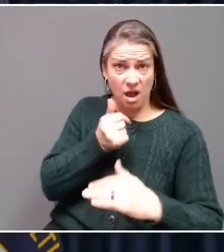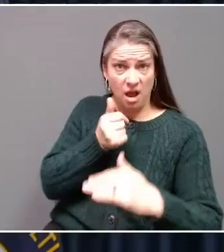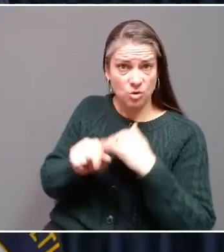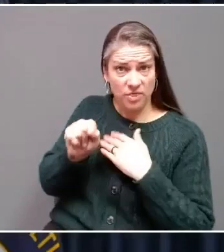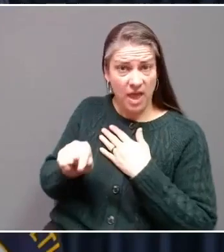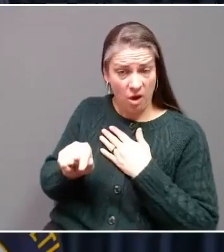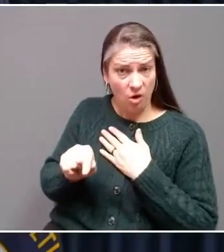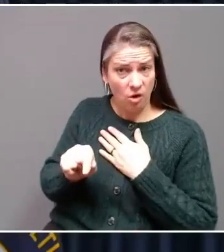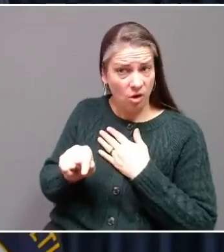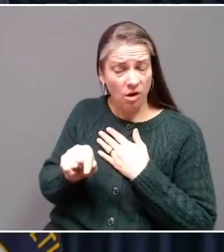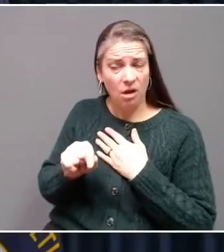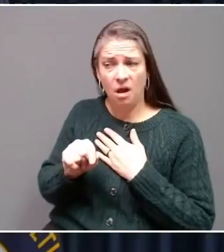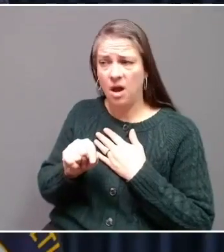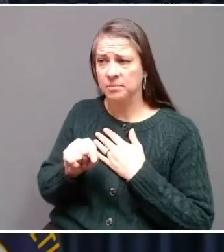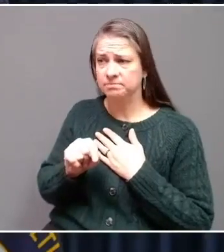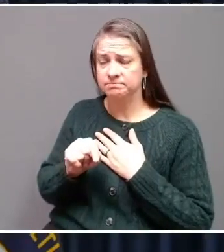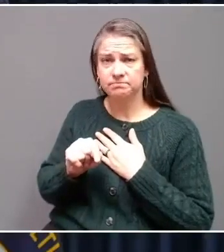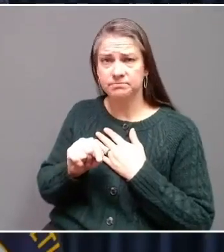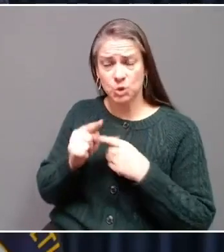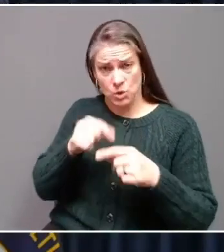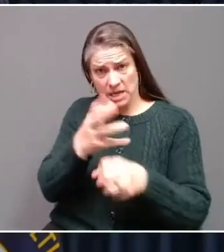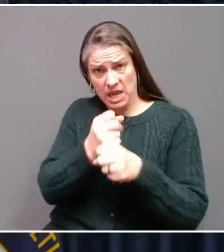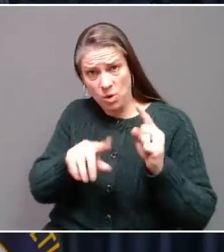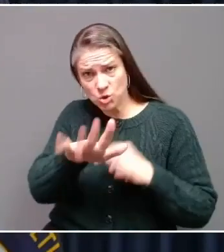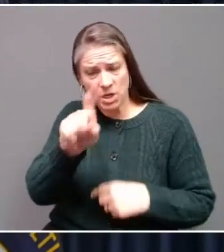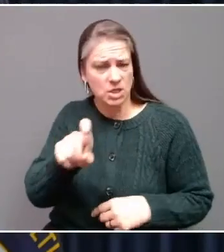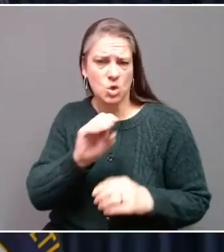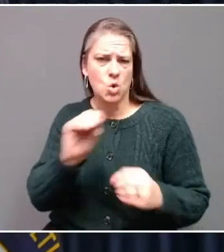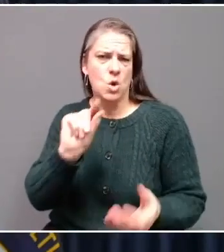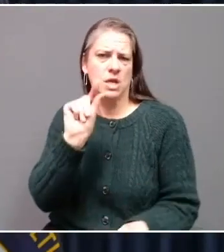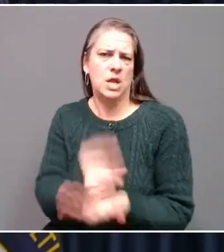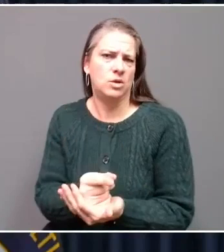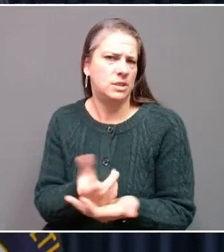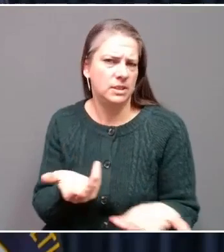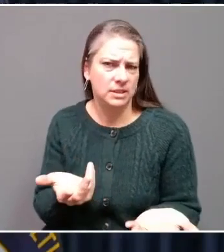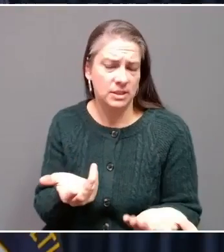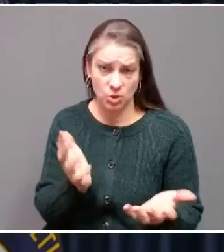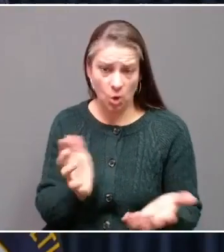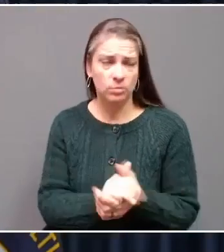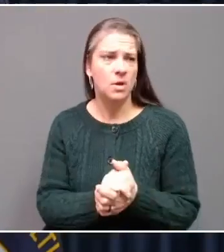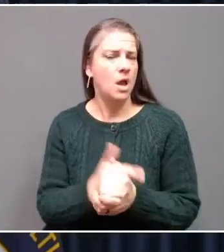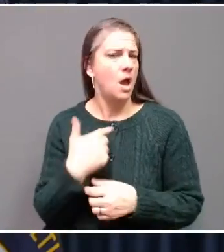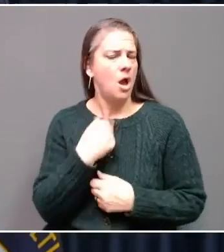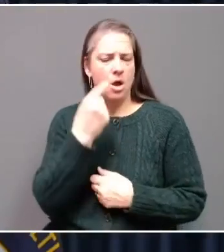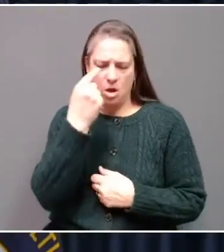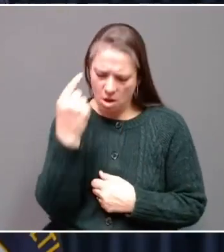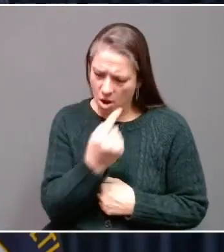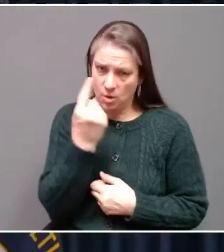secure what you need. And because of that, I am always going to back a